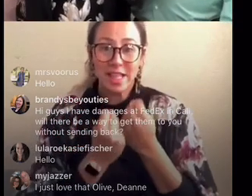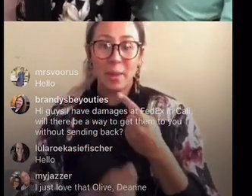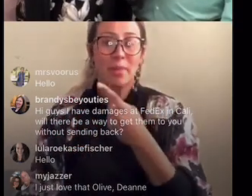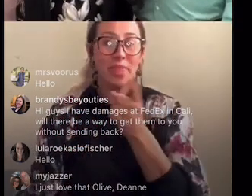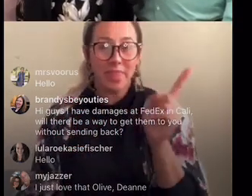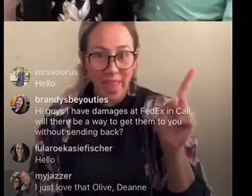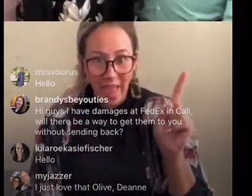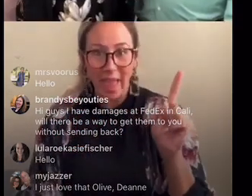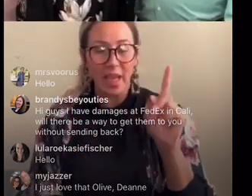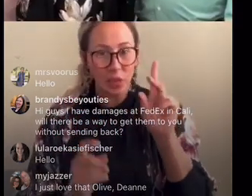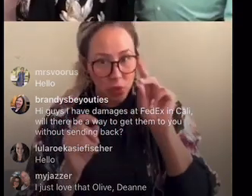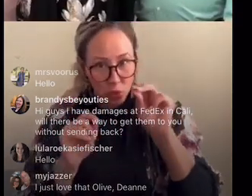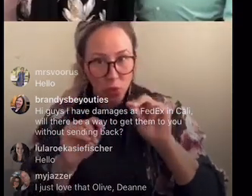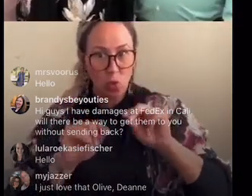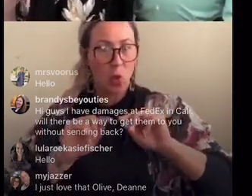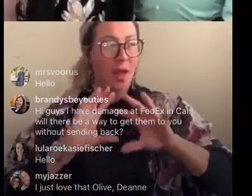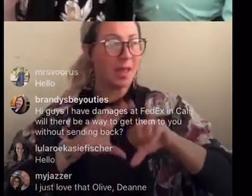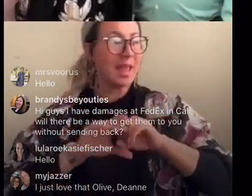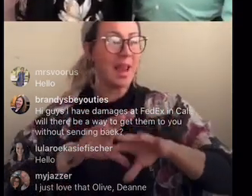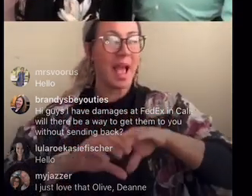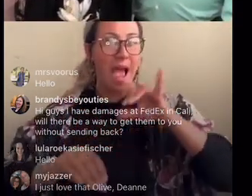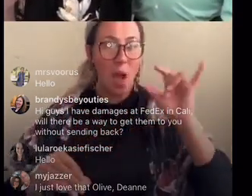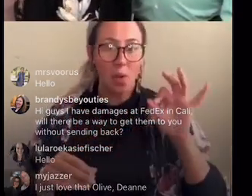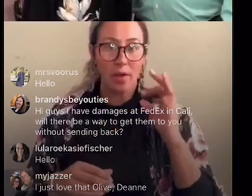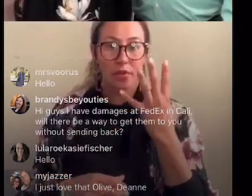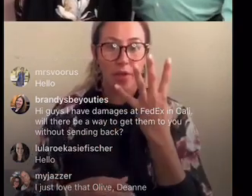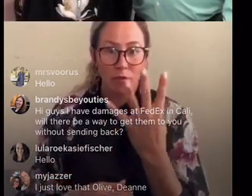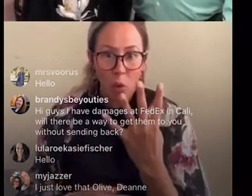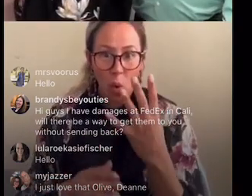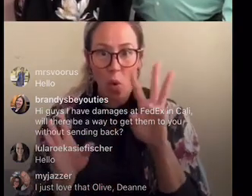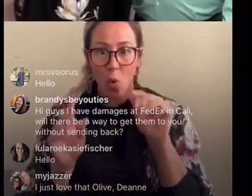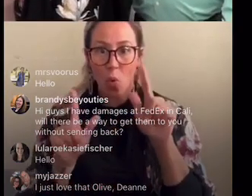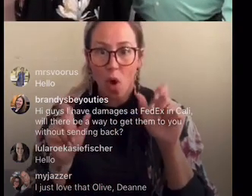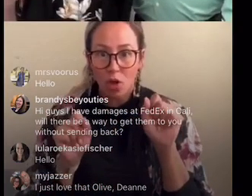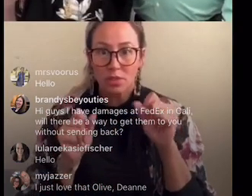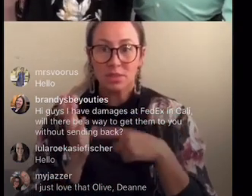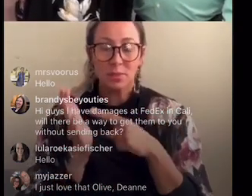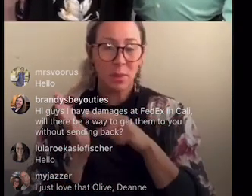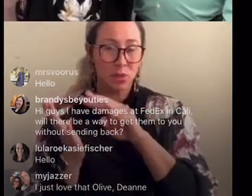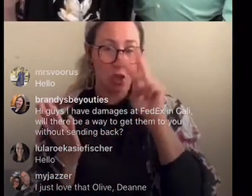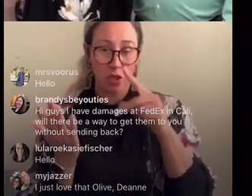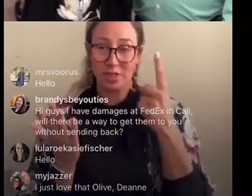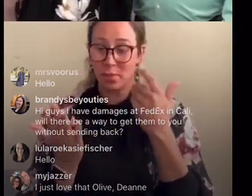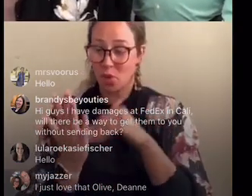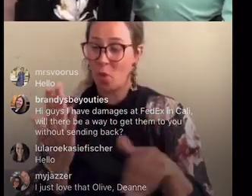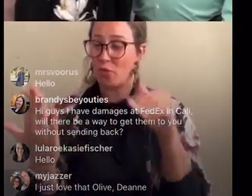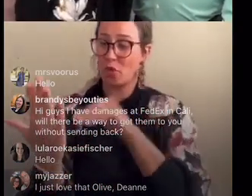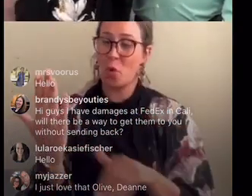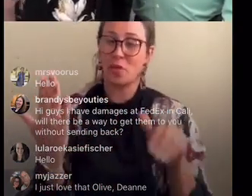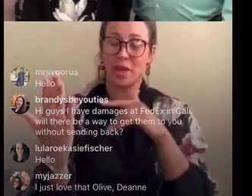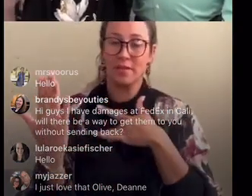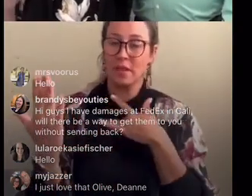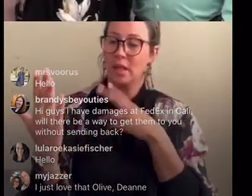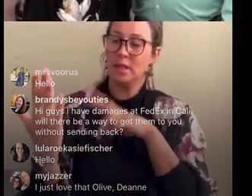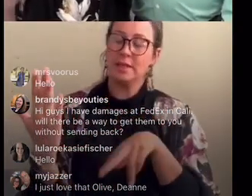and about. They get out of the four walls. Sometimes when you look at something over and over, you know, it's like that,